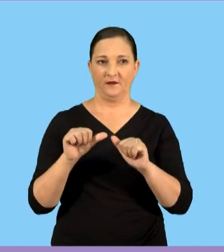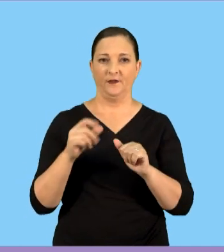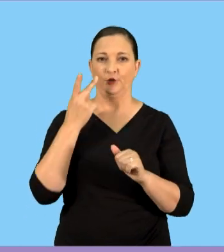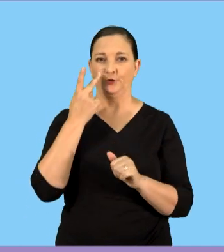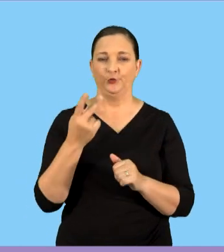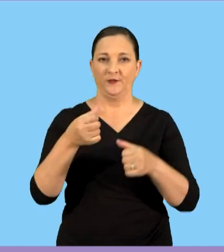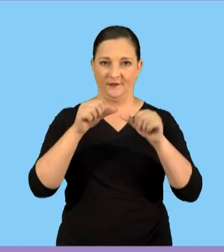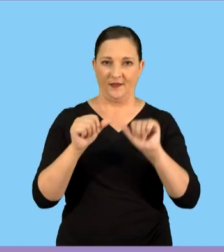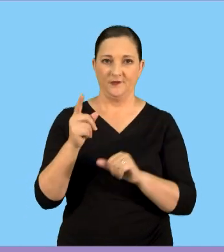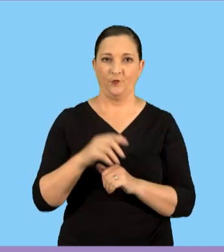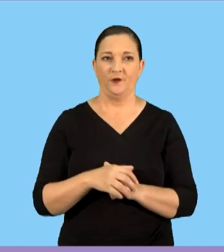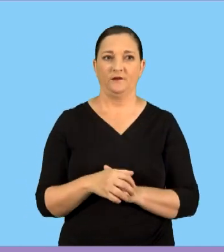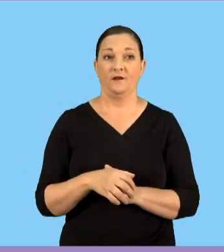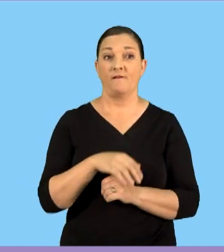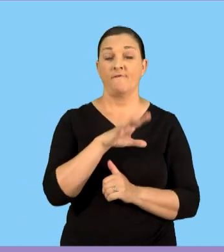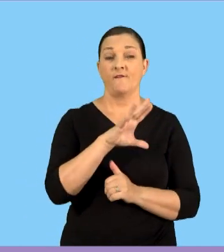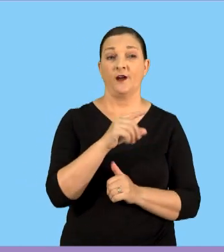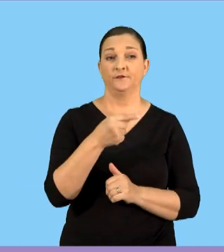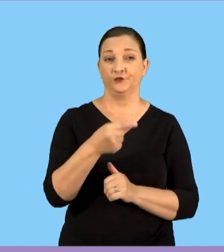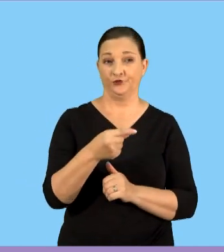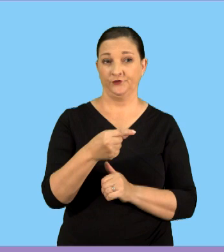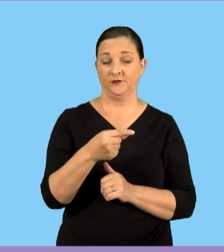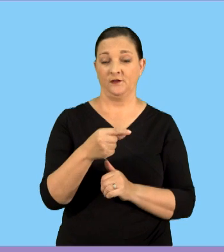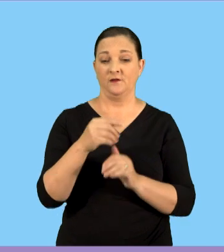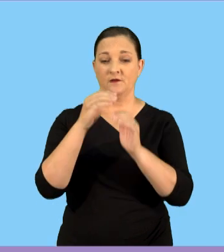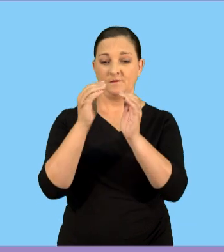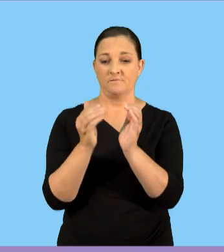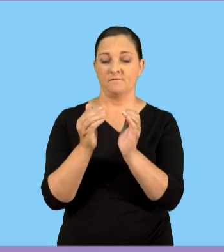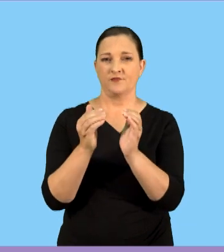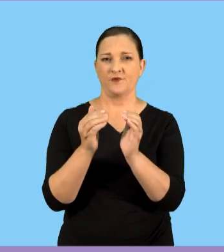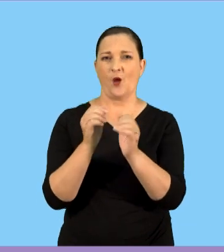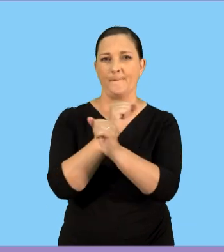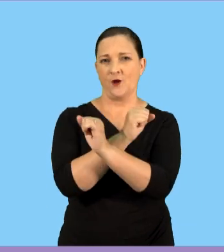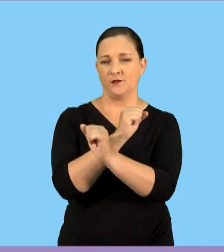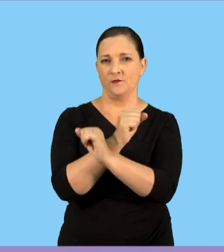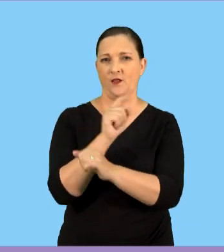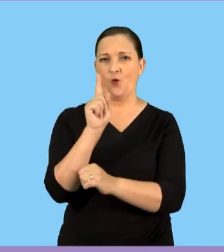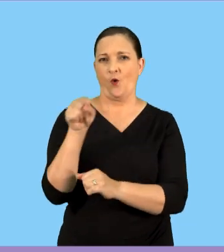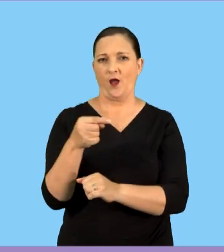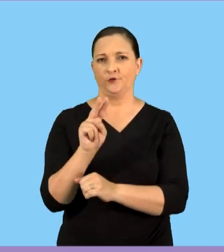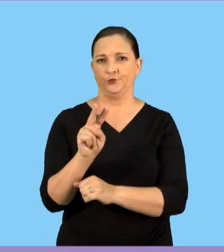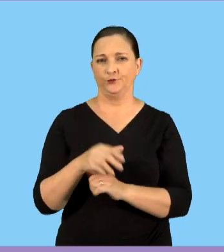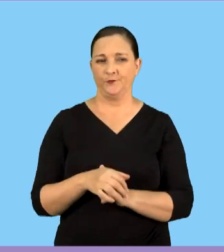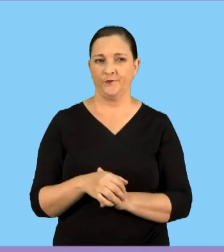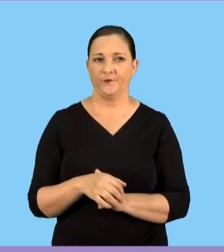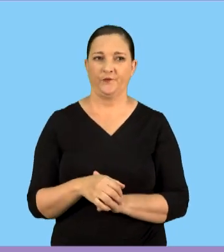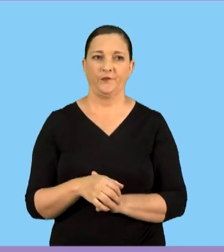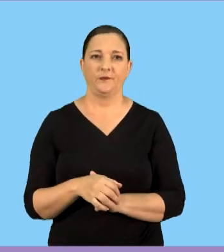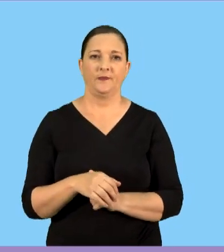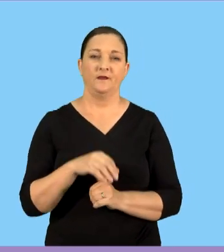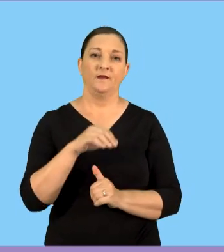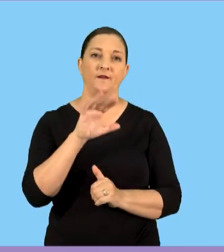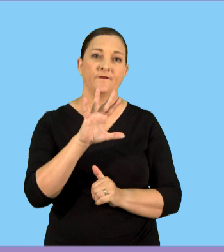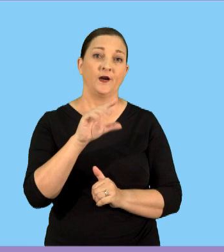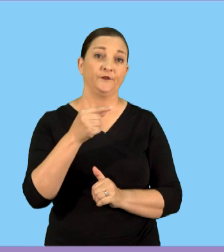Let's look at a second example. We have the 5g multiplied by 1/2. So 5g multiplied